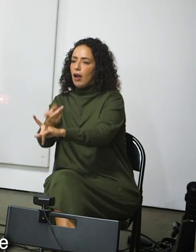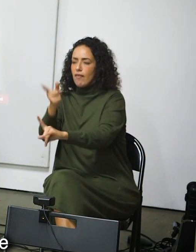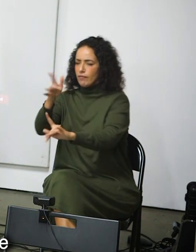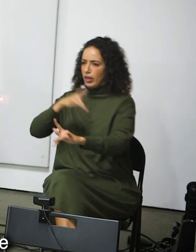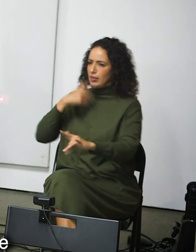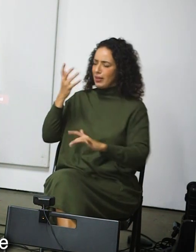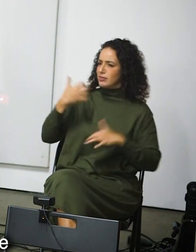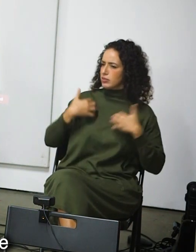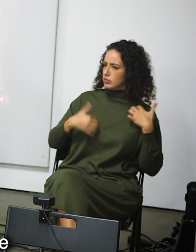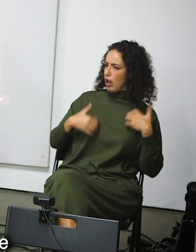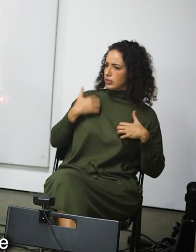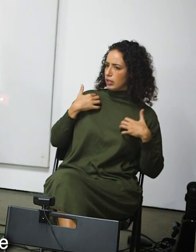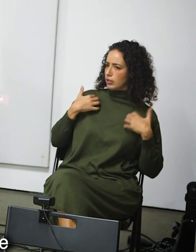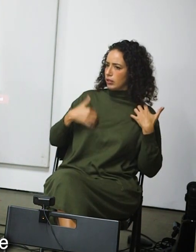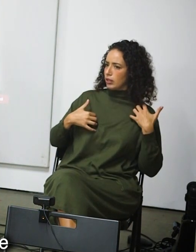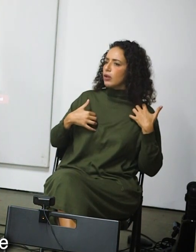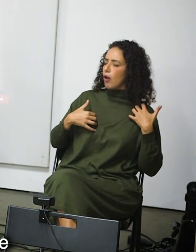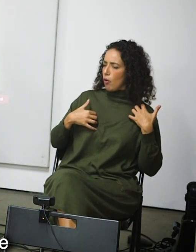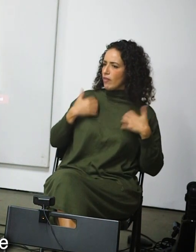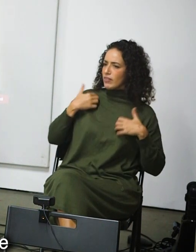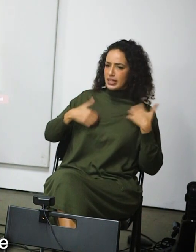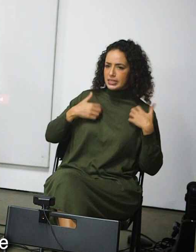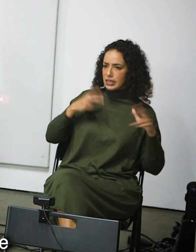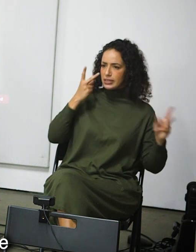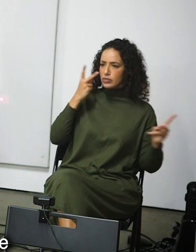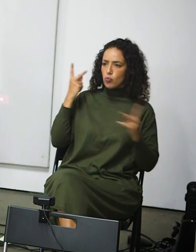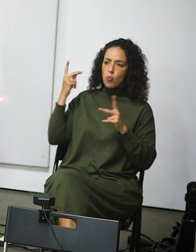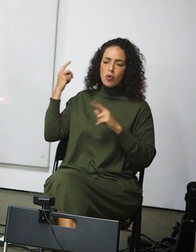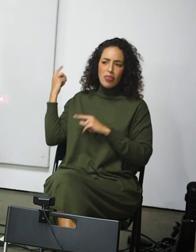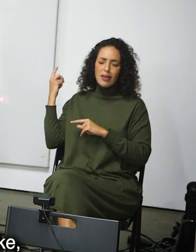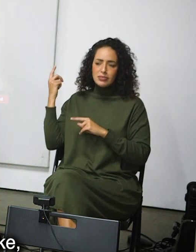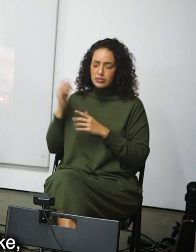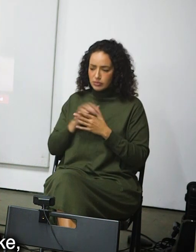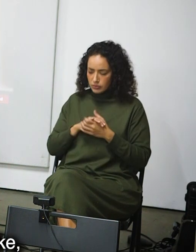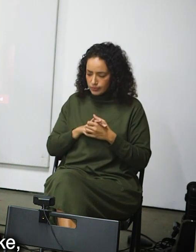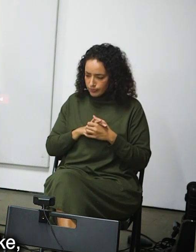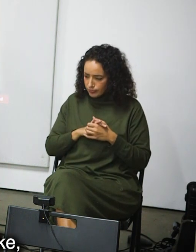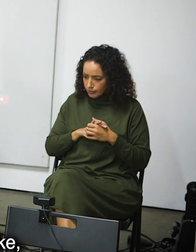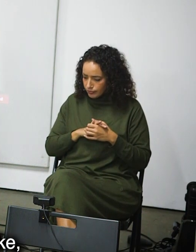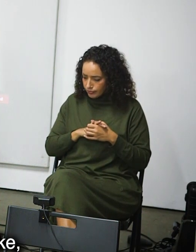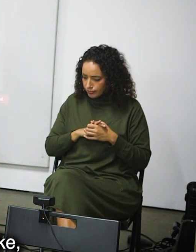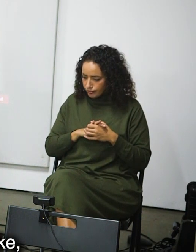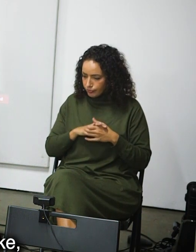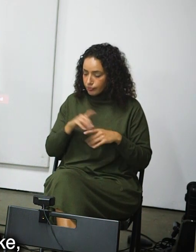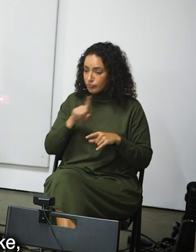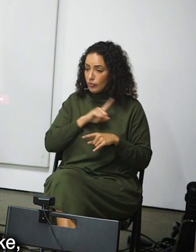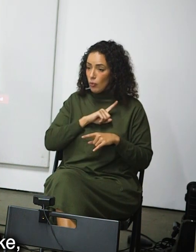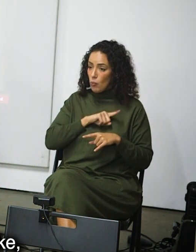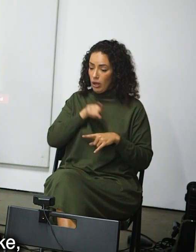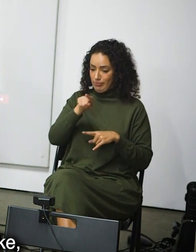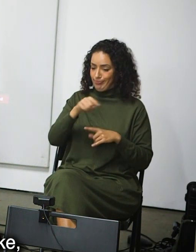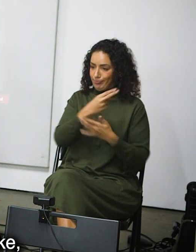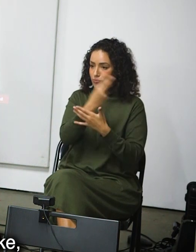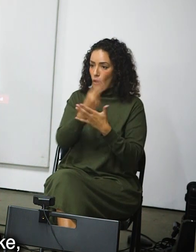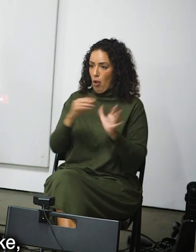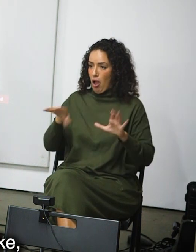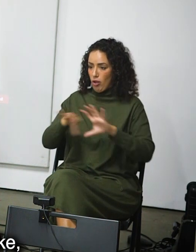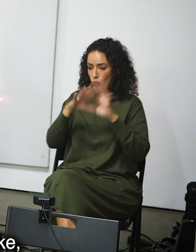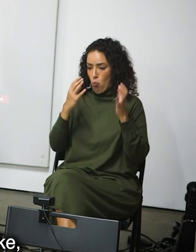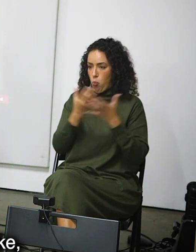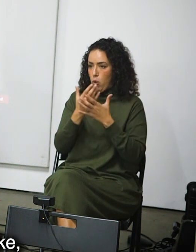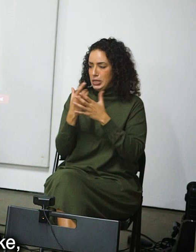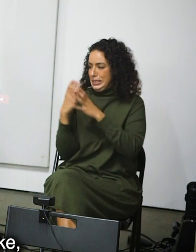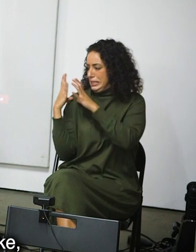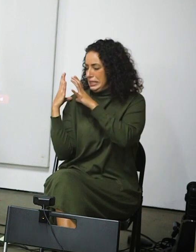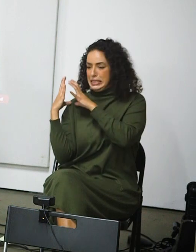think that's a really like one to watch to see how that works out for them, because the pressure in the arts is always like, as you say,